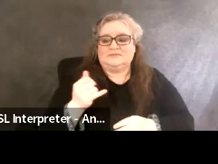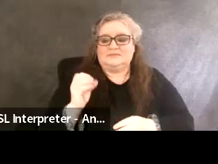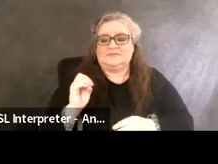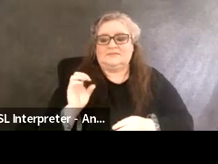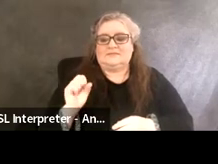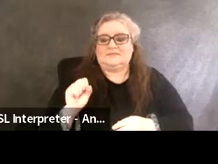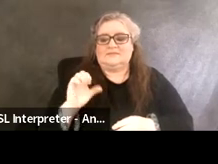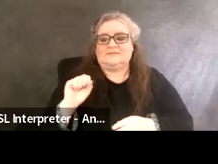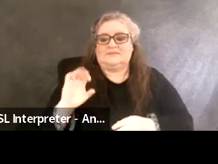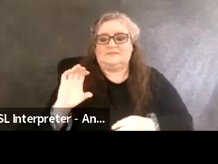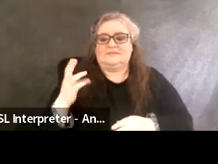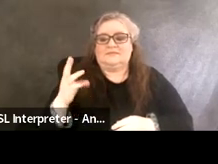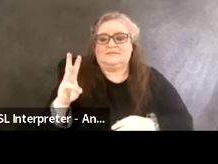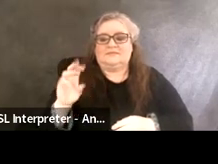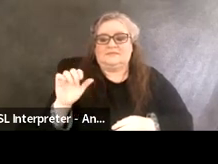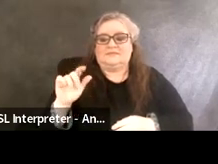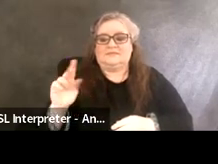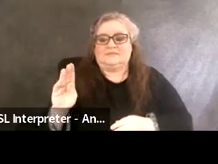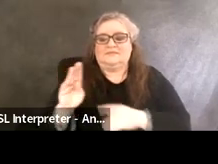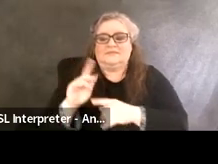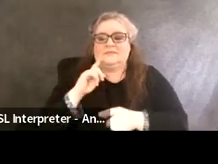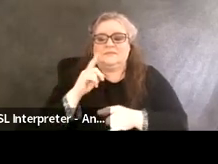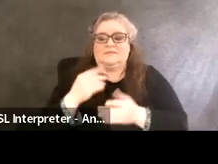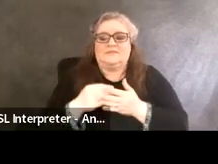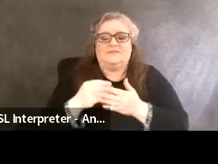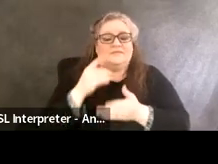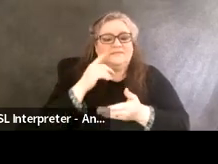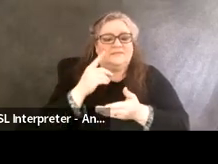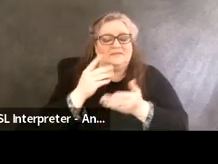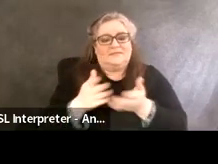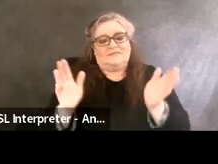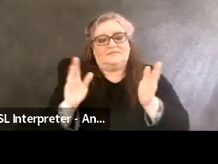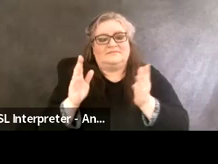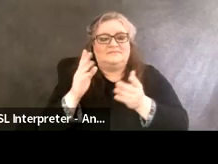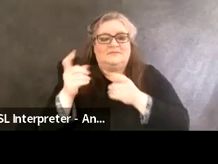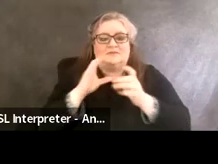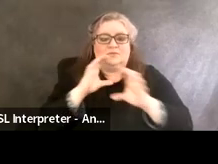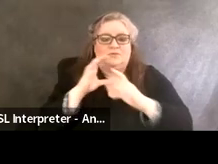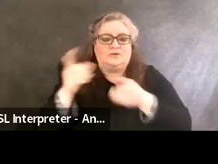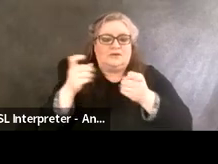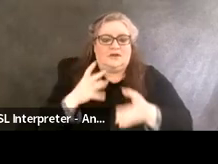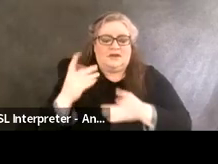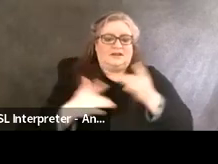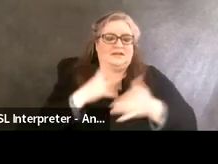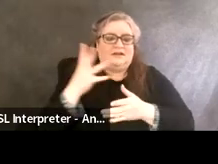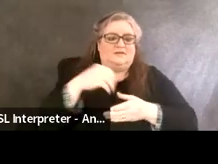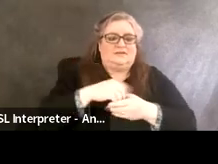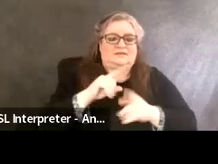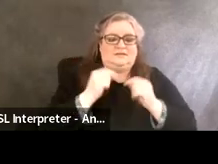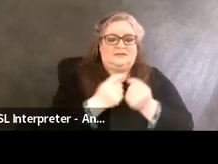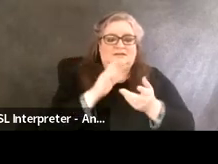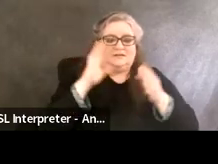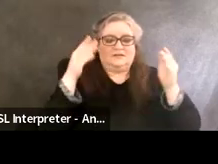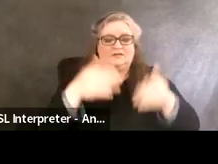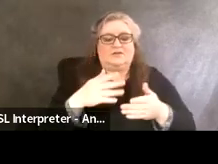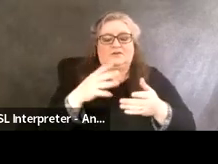Schwab. I am our public funding communications manager, and I'm really excited to be a part of a team at Arts Alliance that is focused on